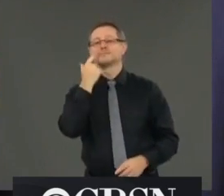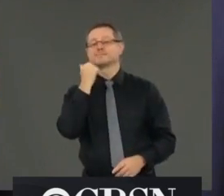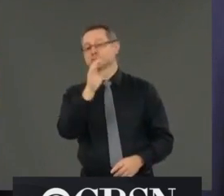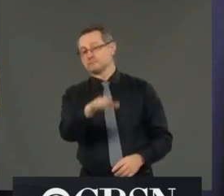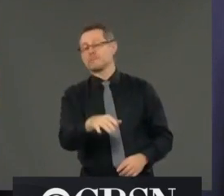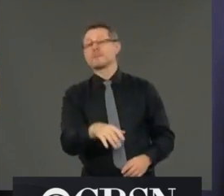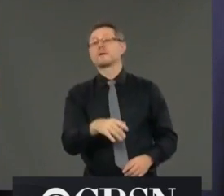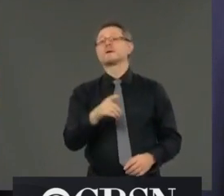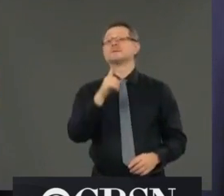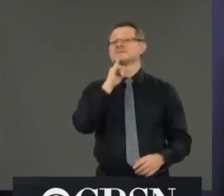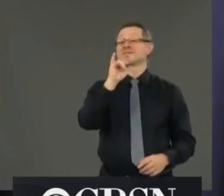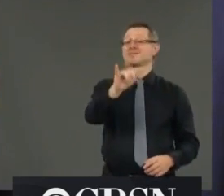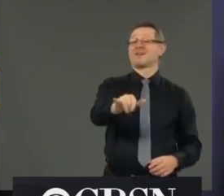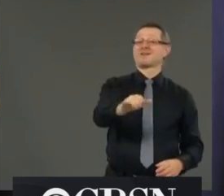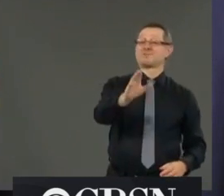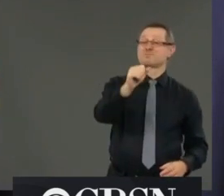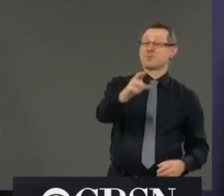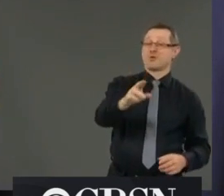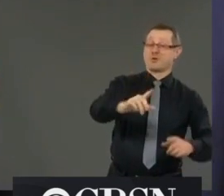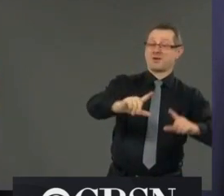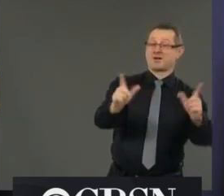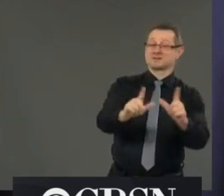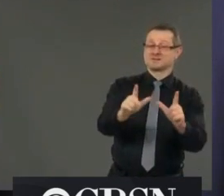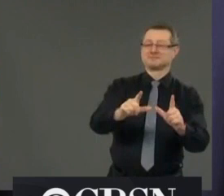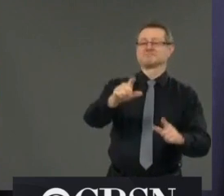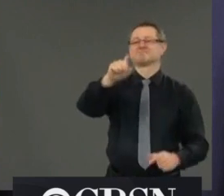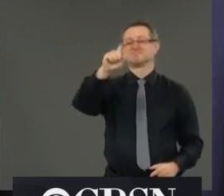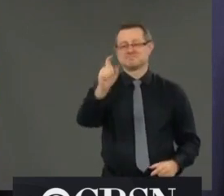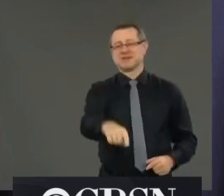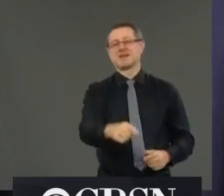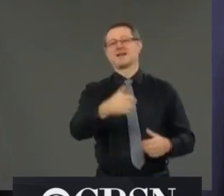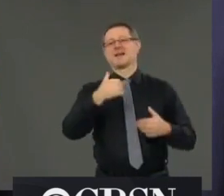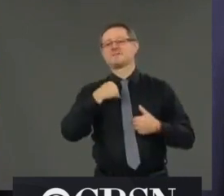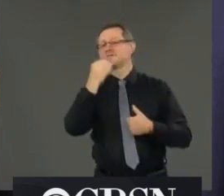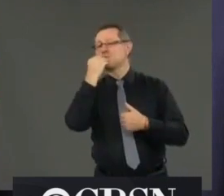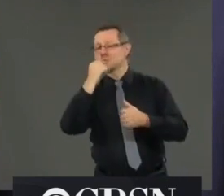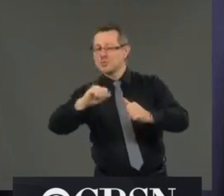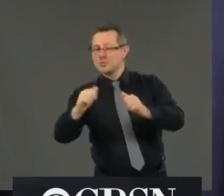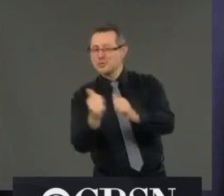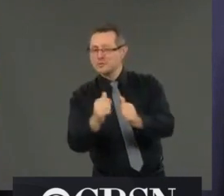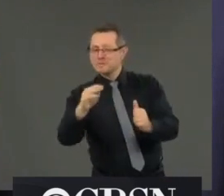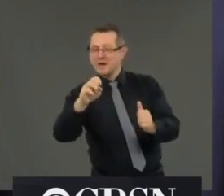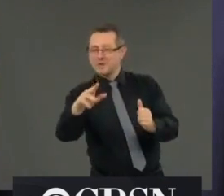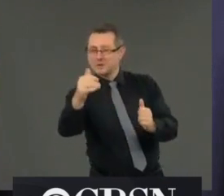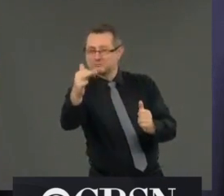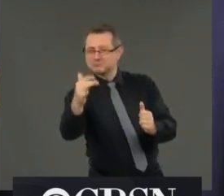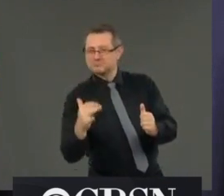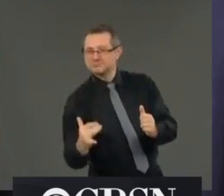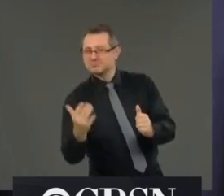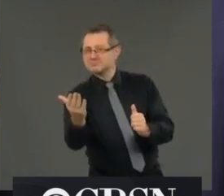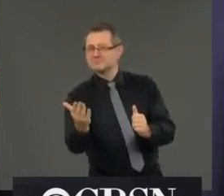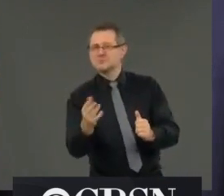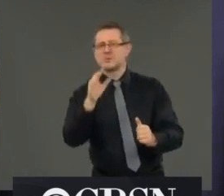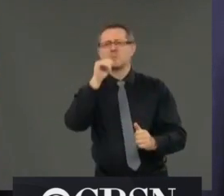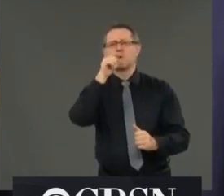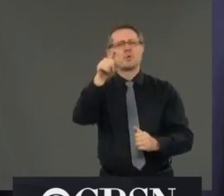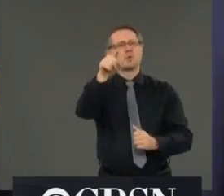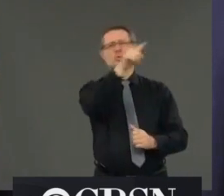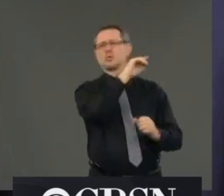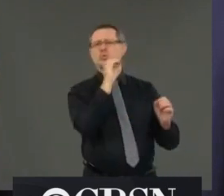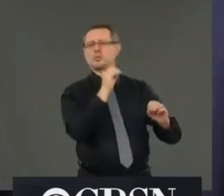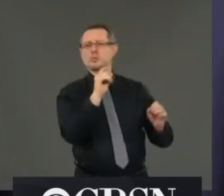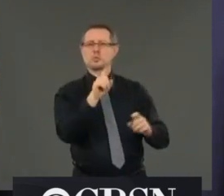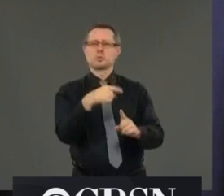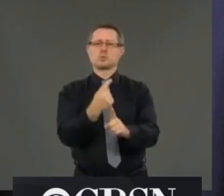have to have food available. By a bar license. There is no bar that can just serve alcohol.